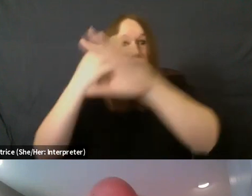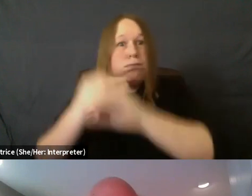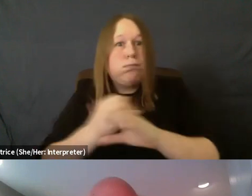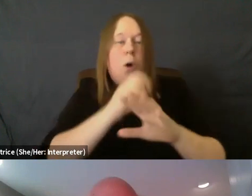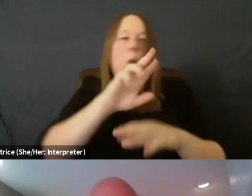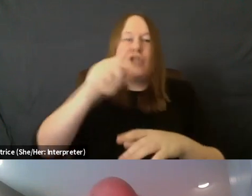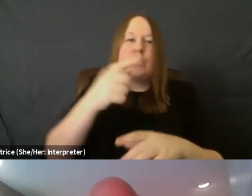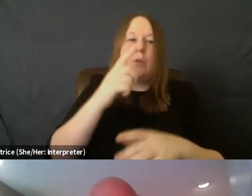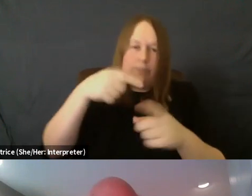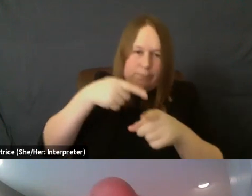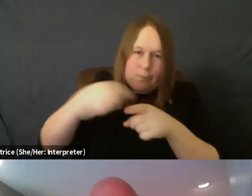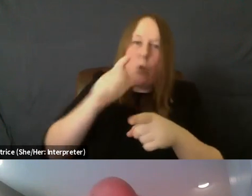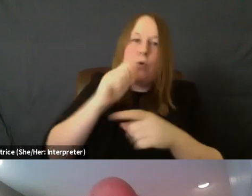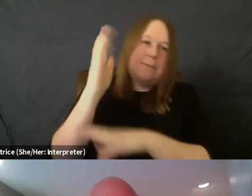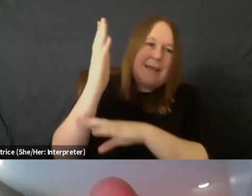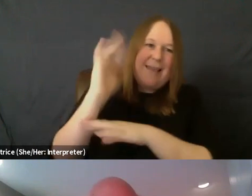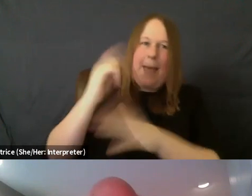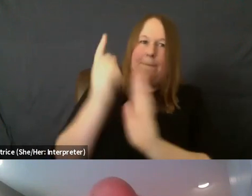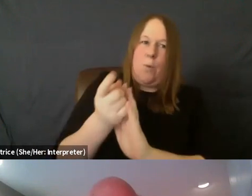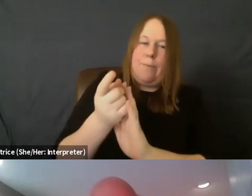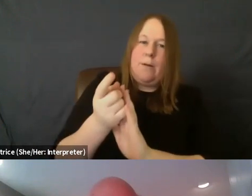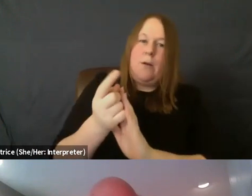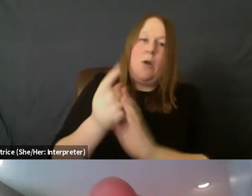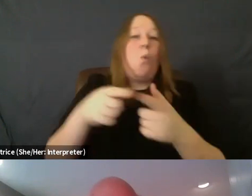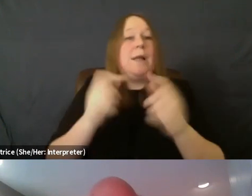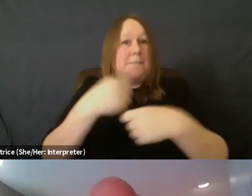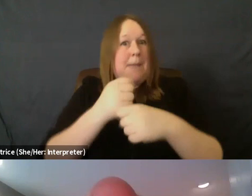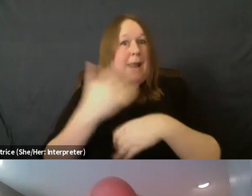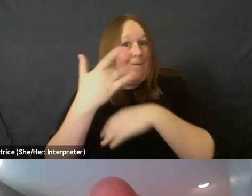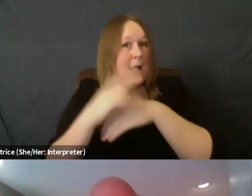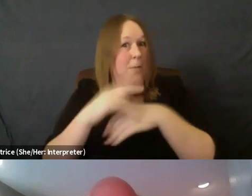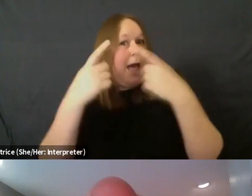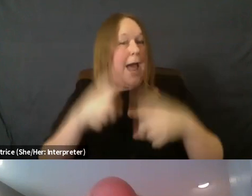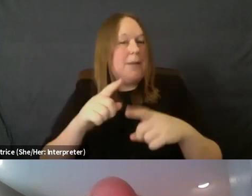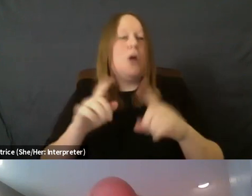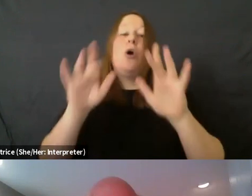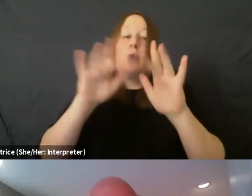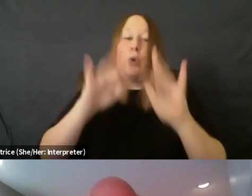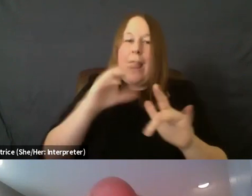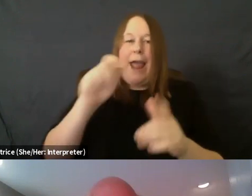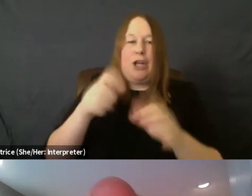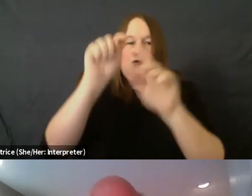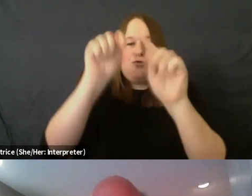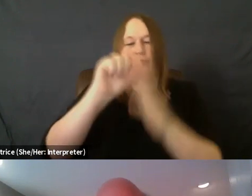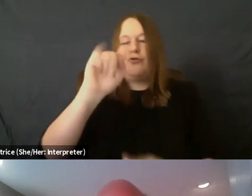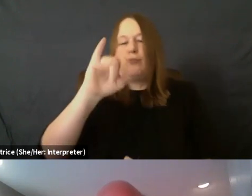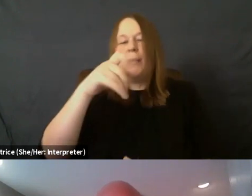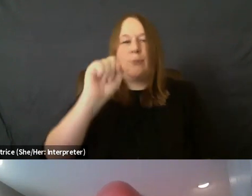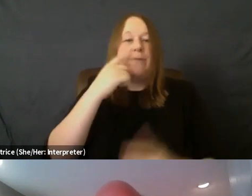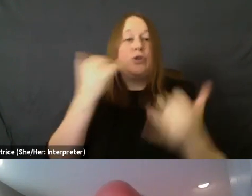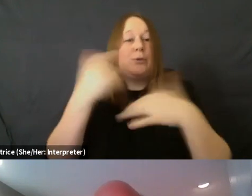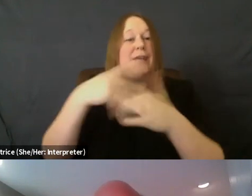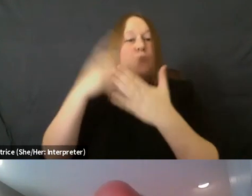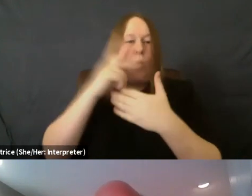who are speaking. As soon as it can be made available, a recording and transcript of today's program will be posted